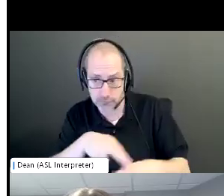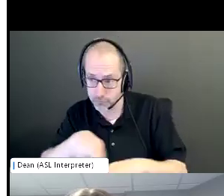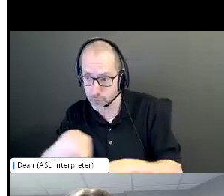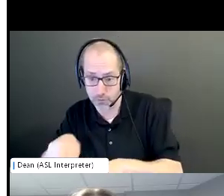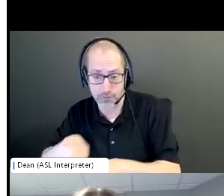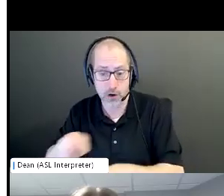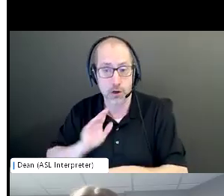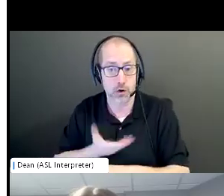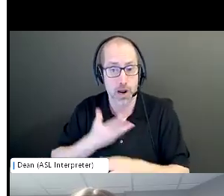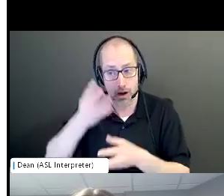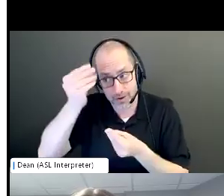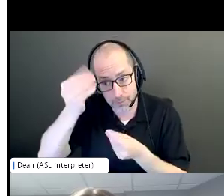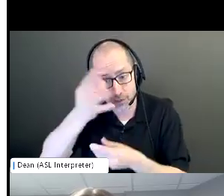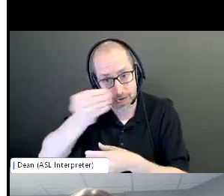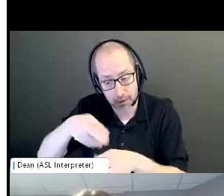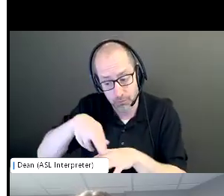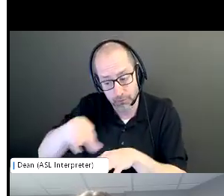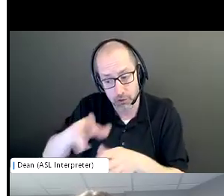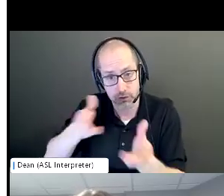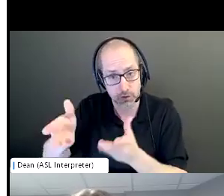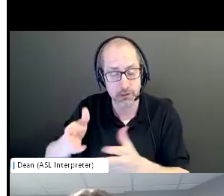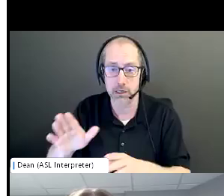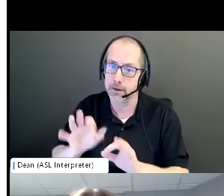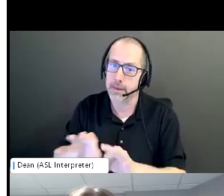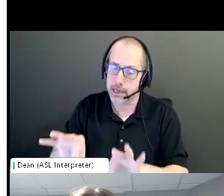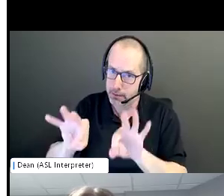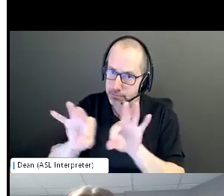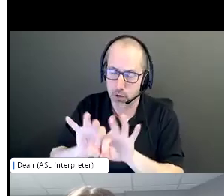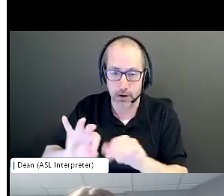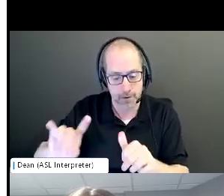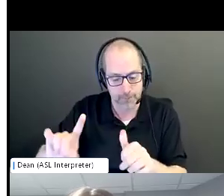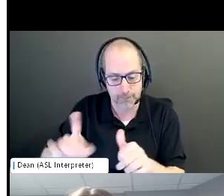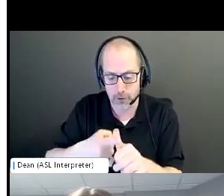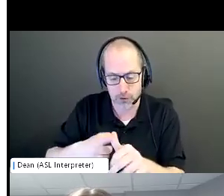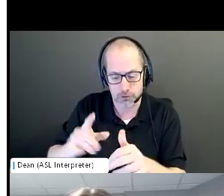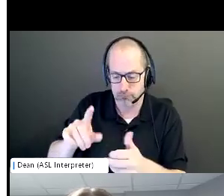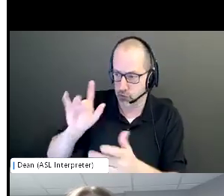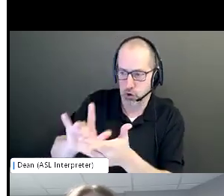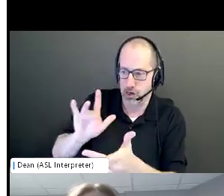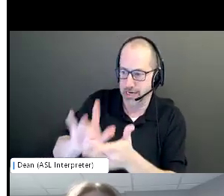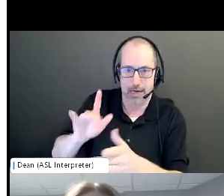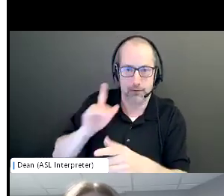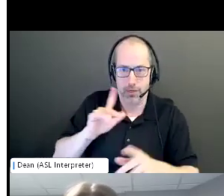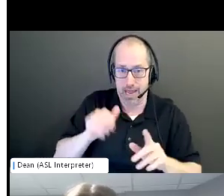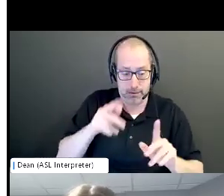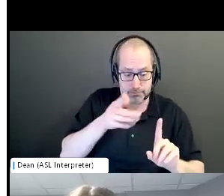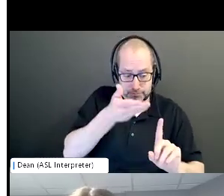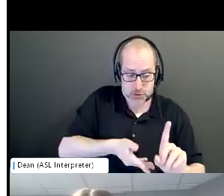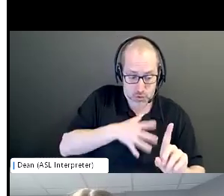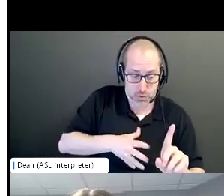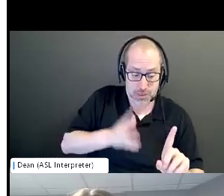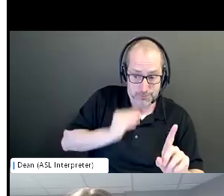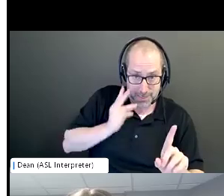referral service is a critical first point of contact for people experiencing elder abuse and for those who simply want to learn